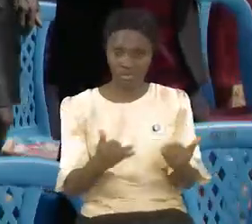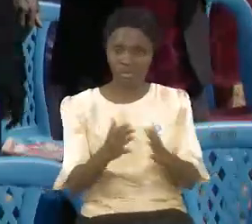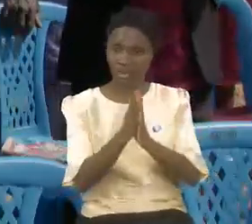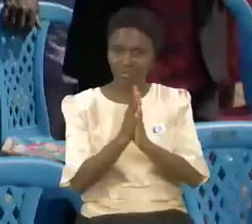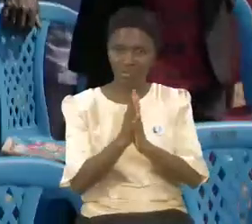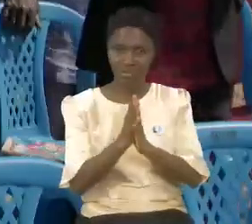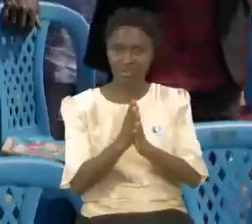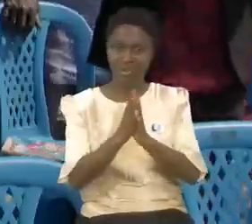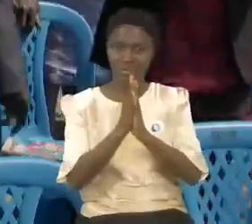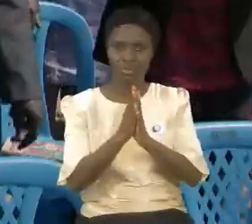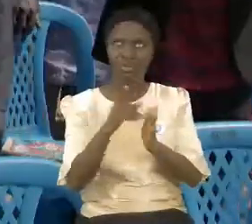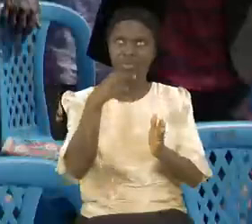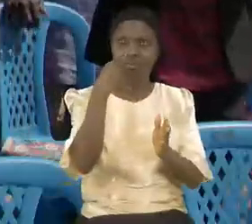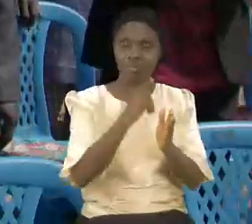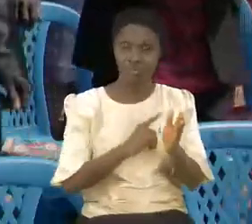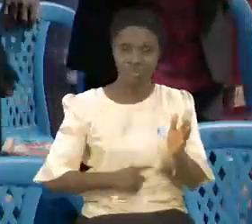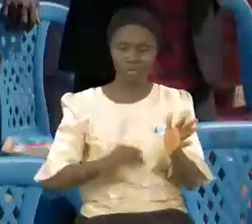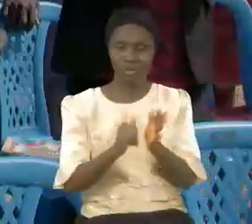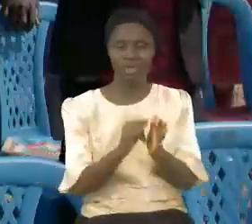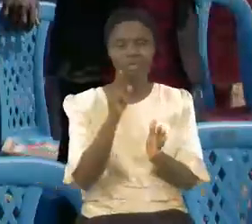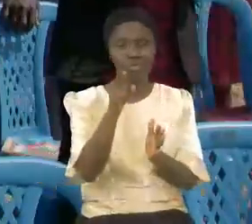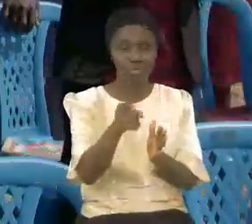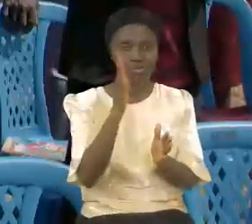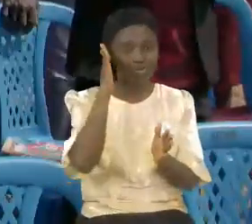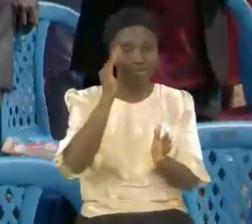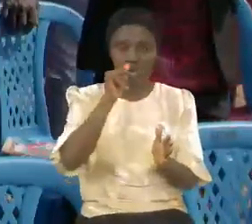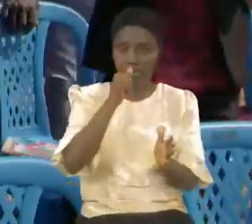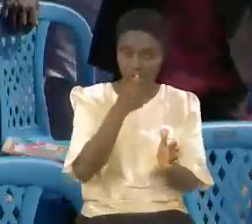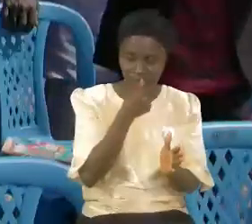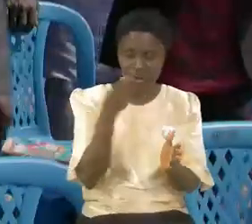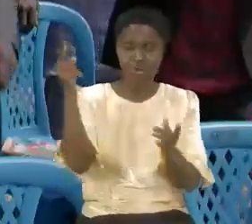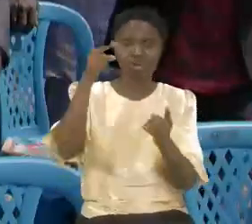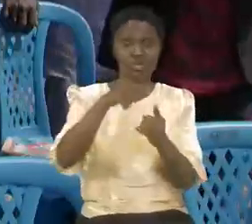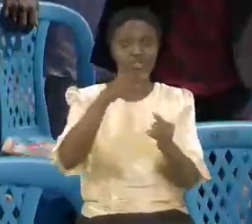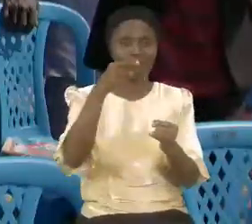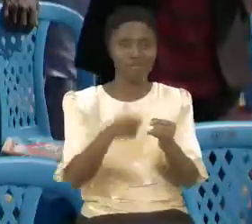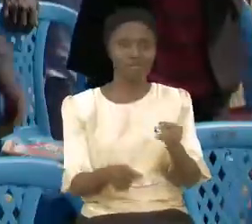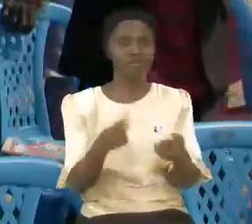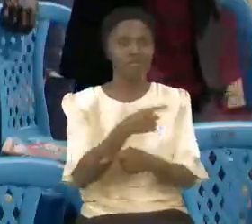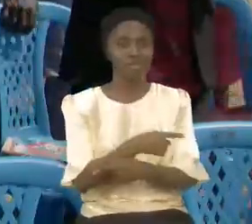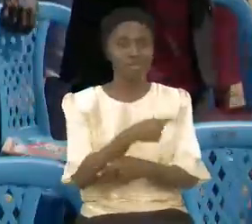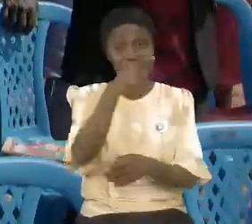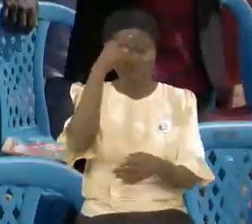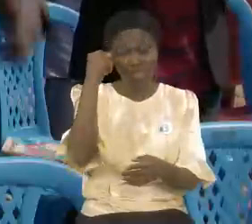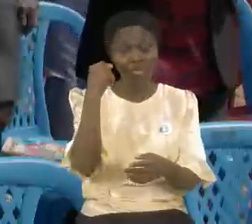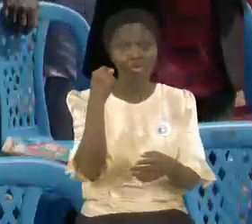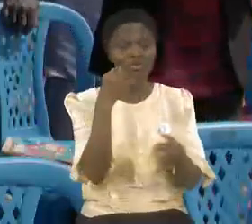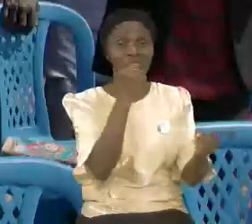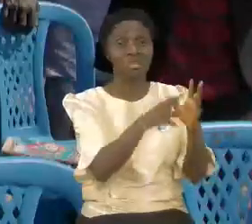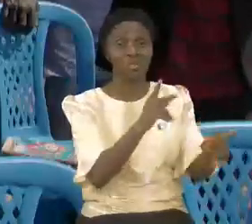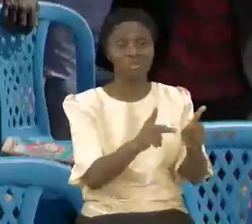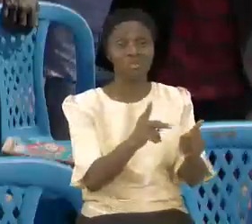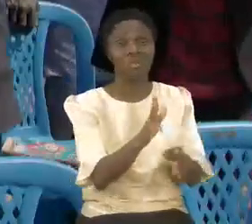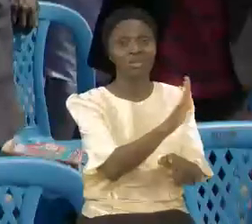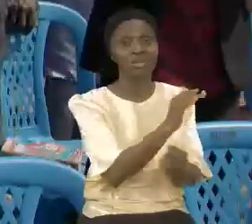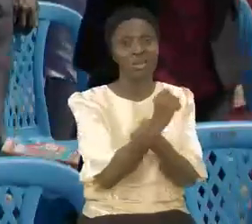until the final day. Because iniquity shall abound, the love of many shall wax cold. But he that shall endure unto